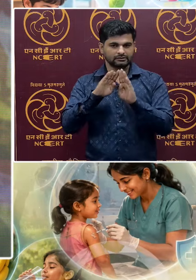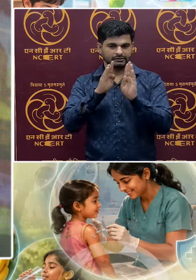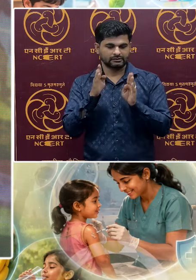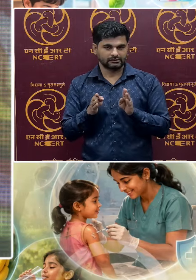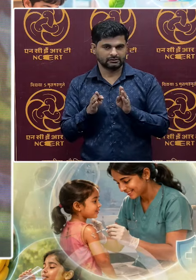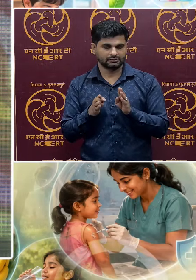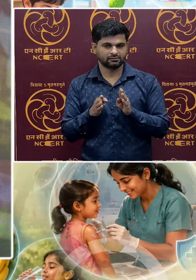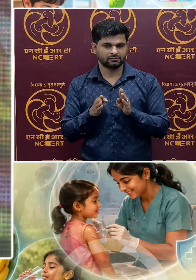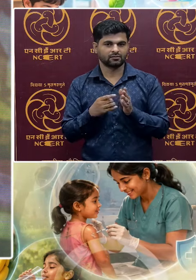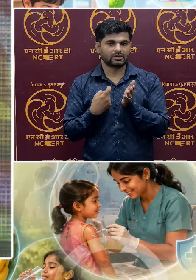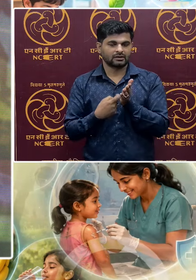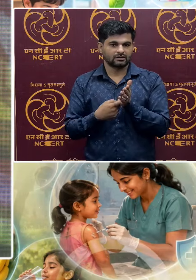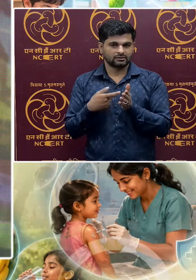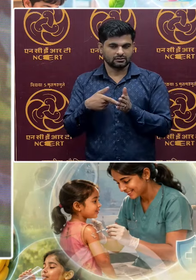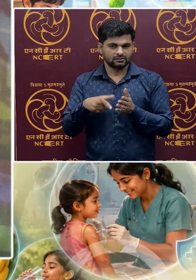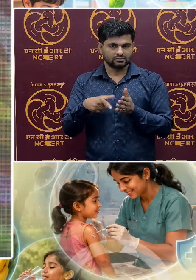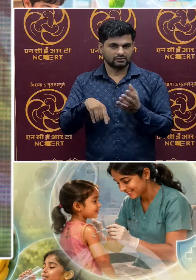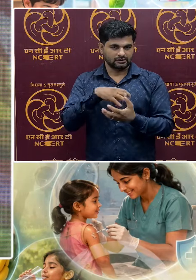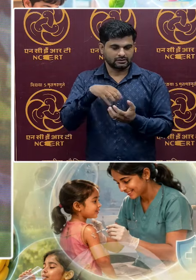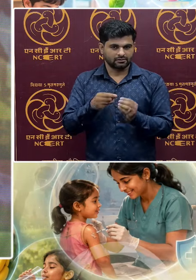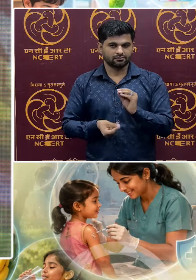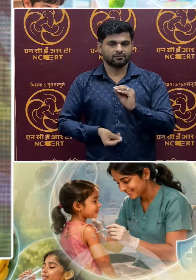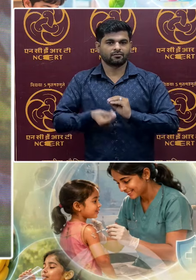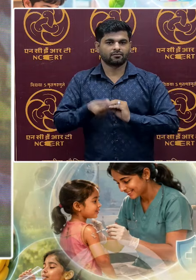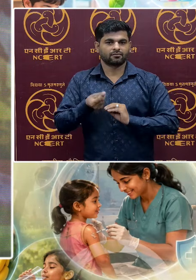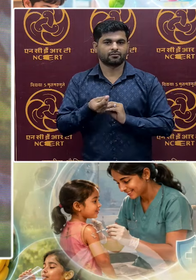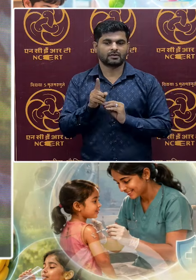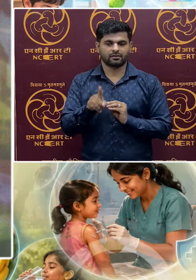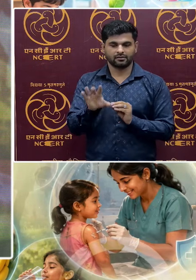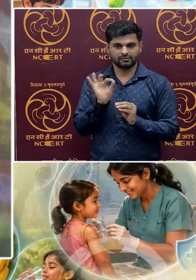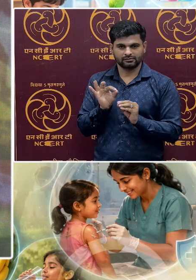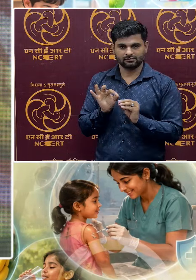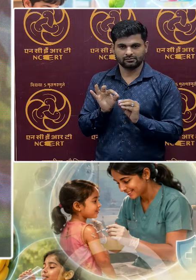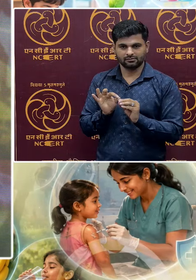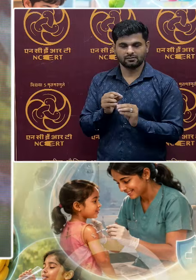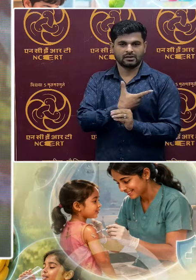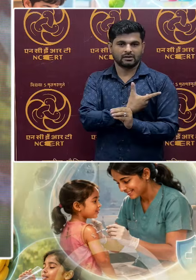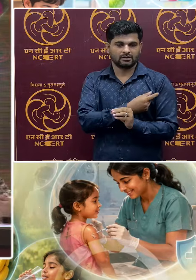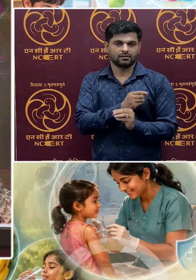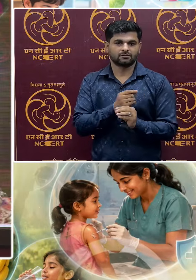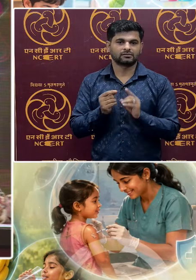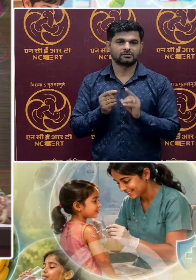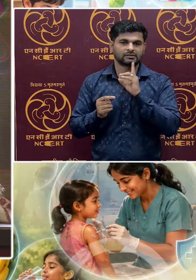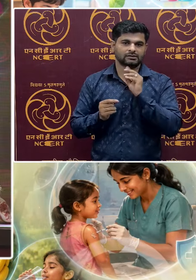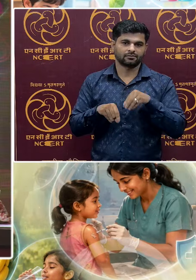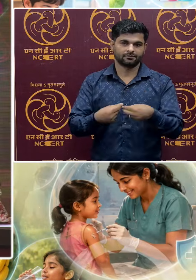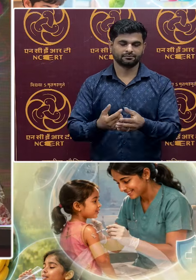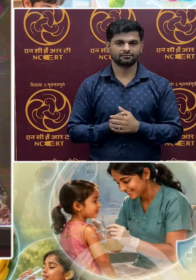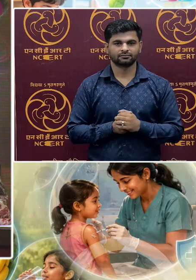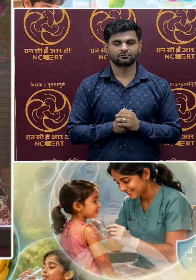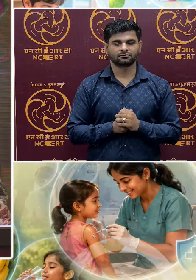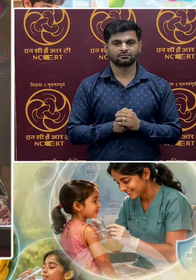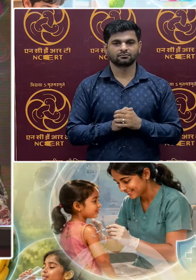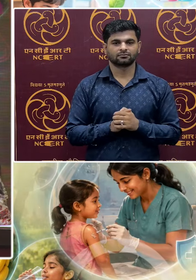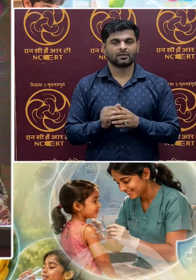the immunogenicity is better with the one which gives you pain. Okay, all right. So